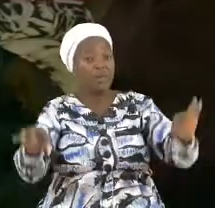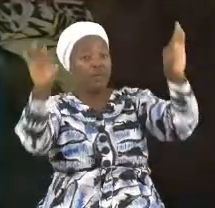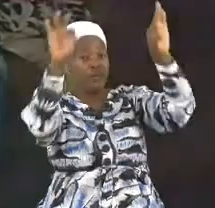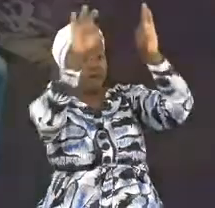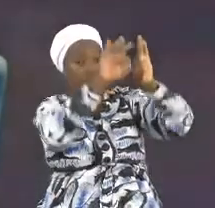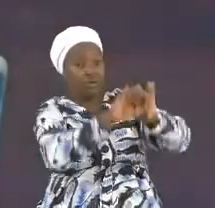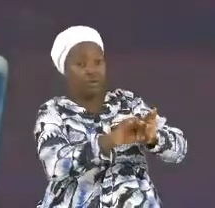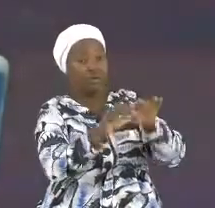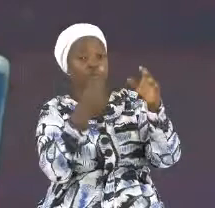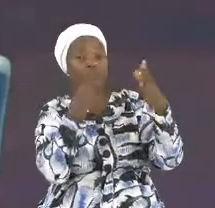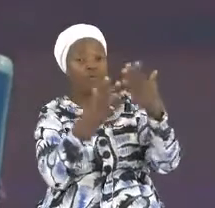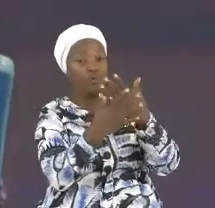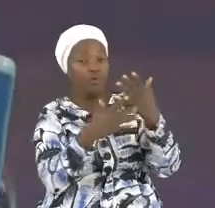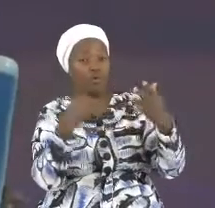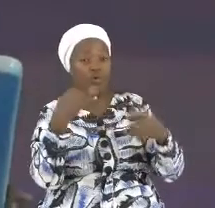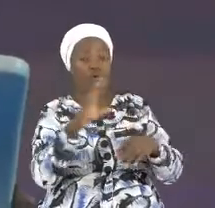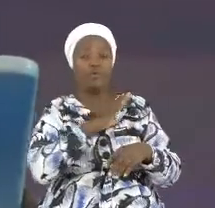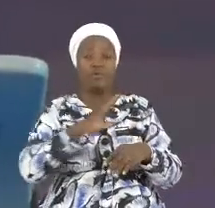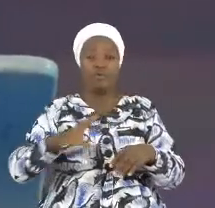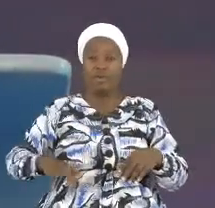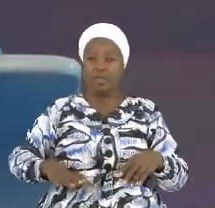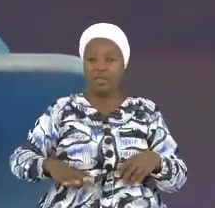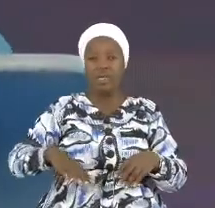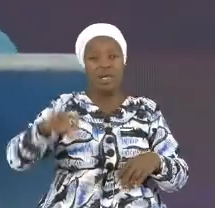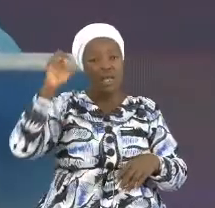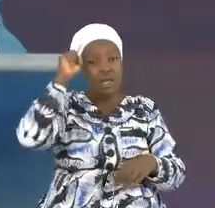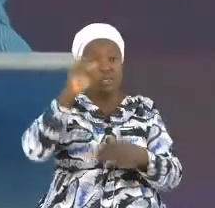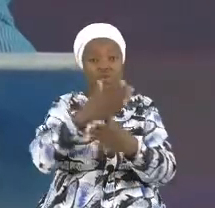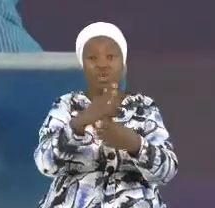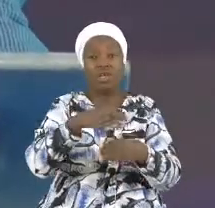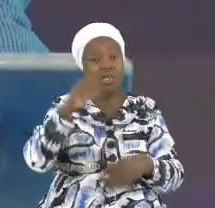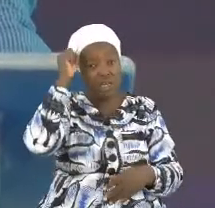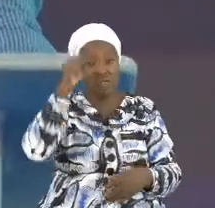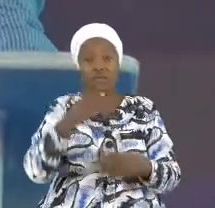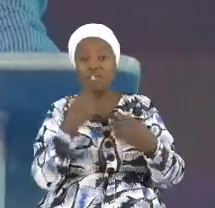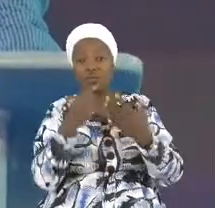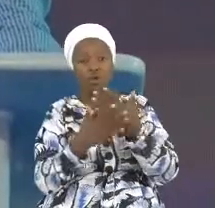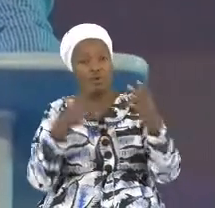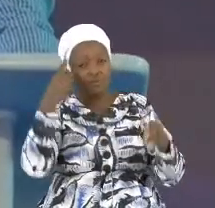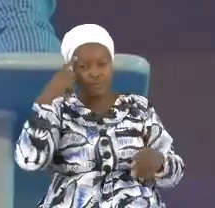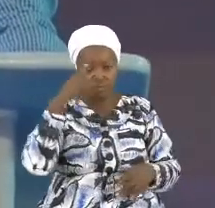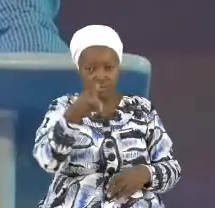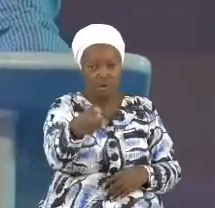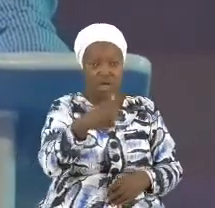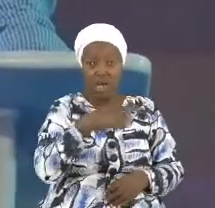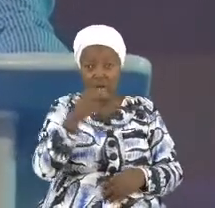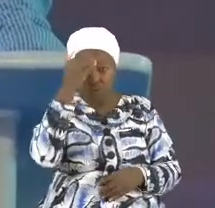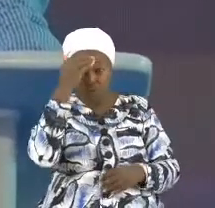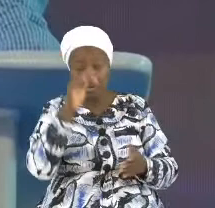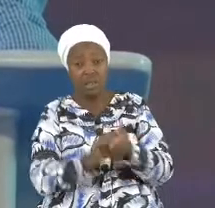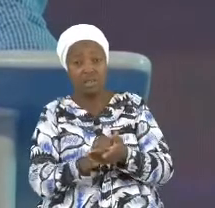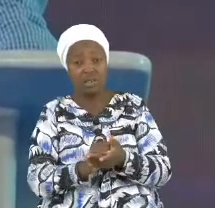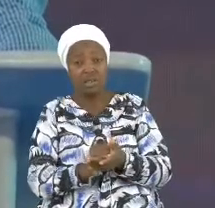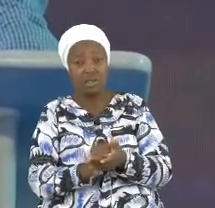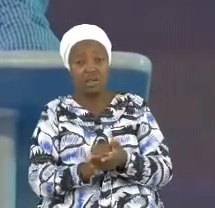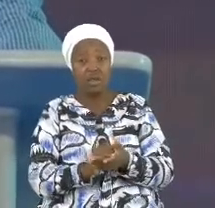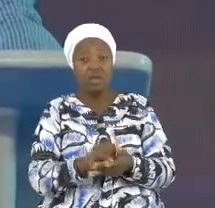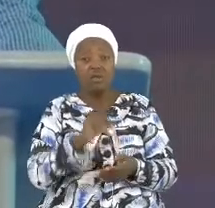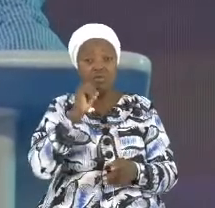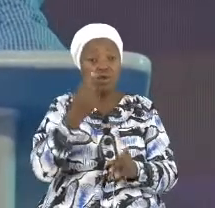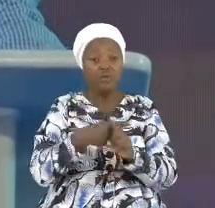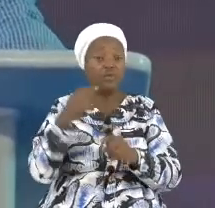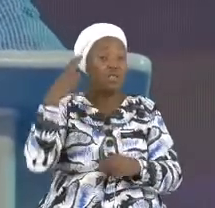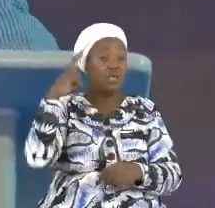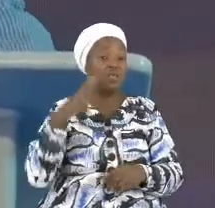Christ, he shed his blood for you. And you know that not from the history books. You